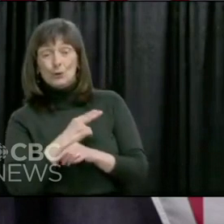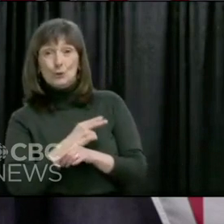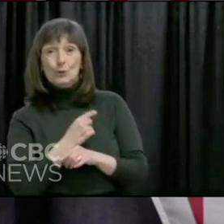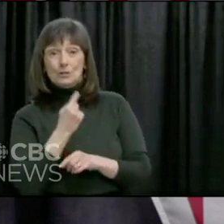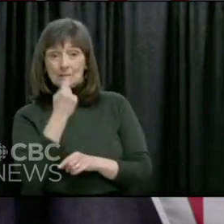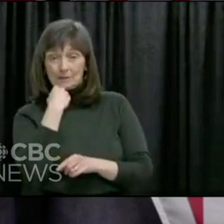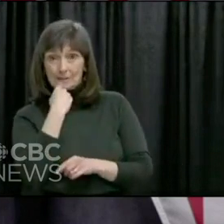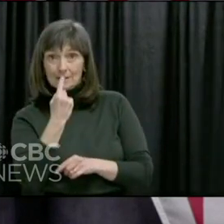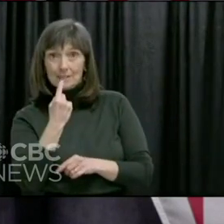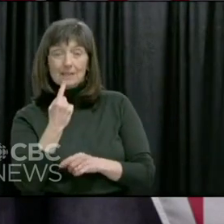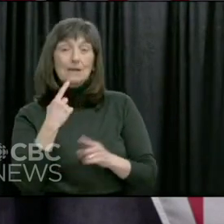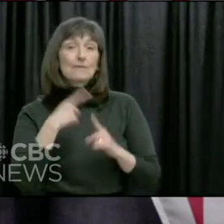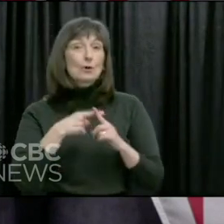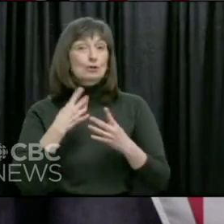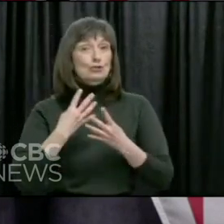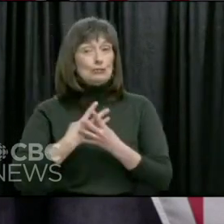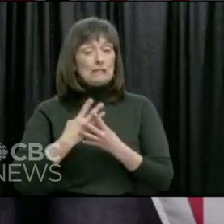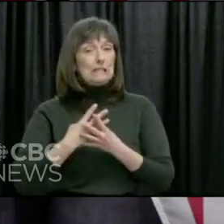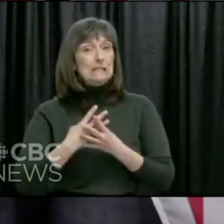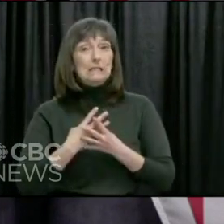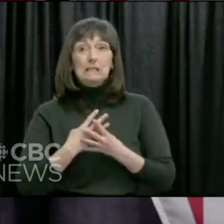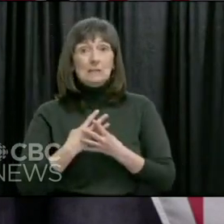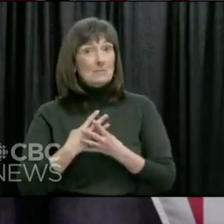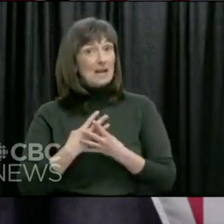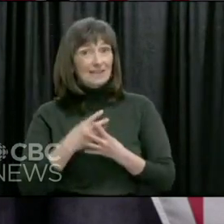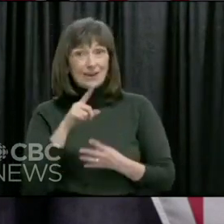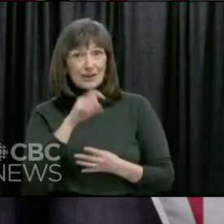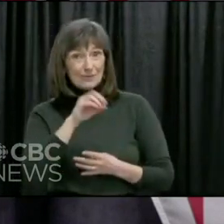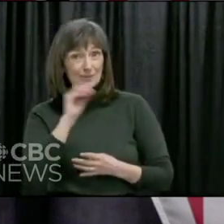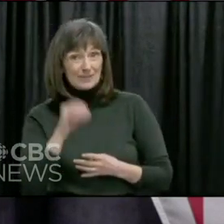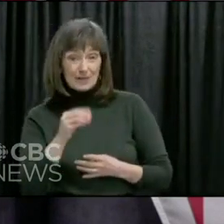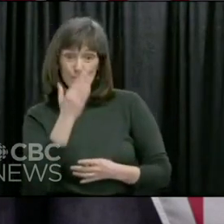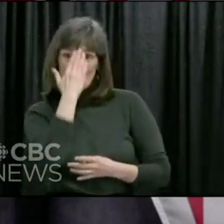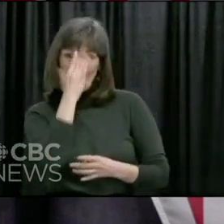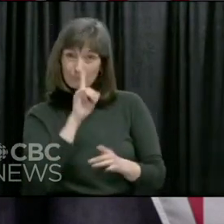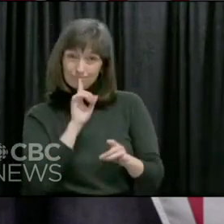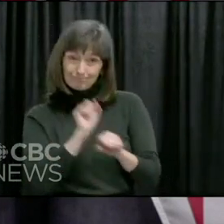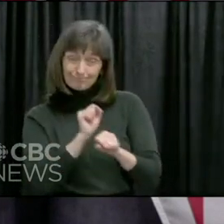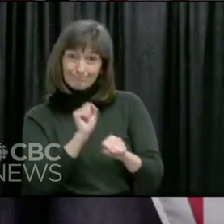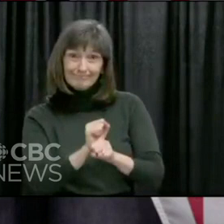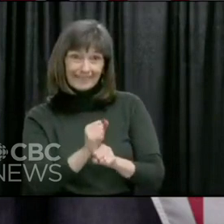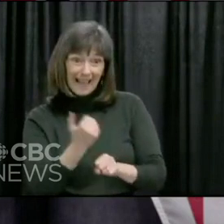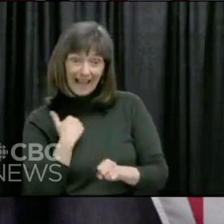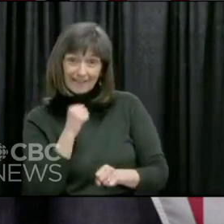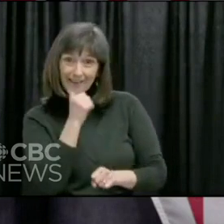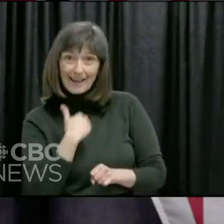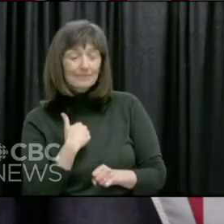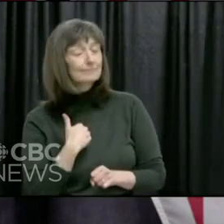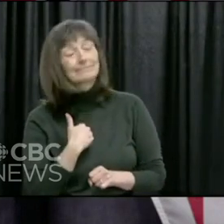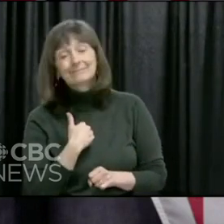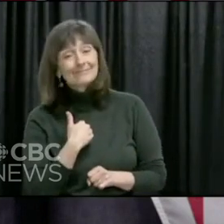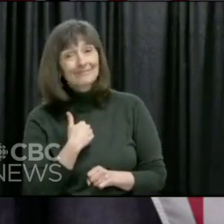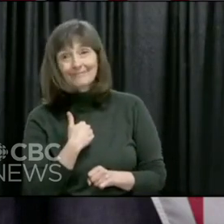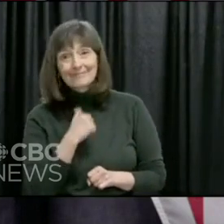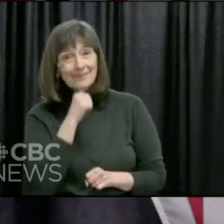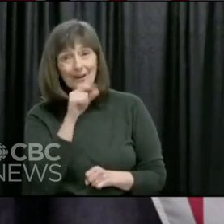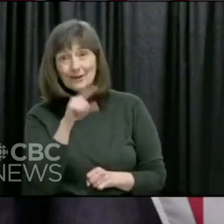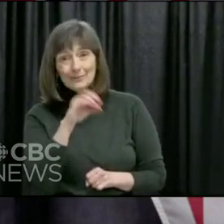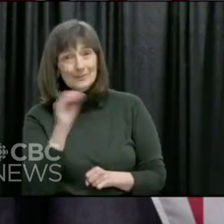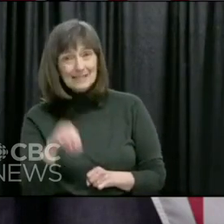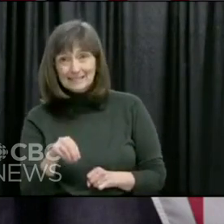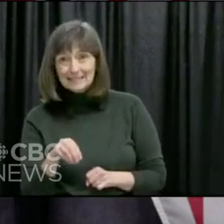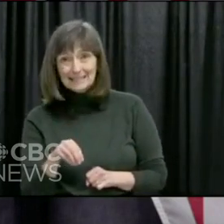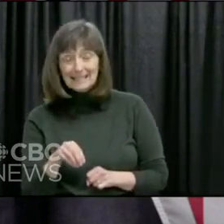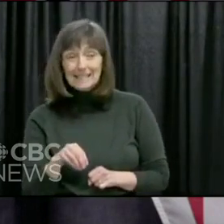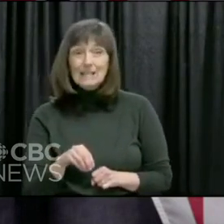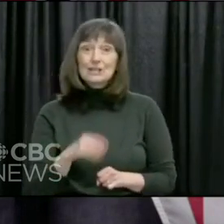people. That's not always effective. So, certainly any anyone who's considering doing that, you need